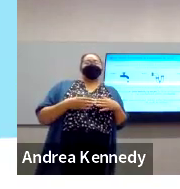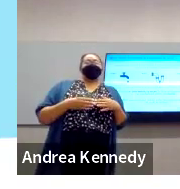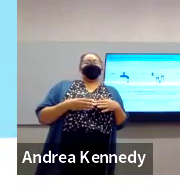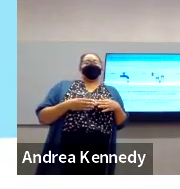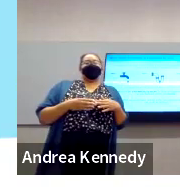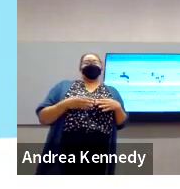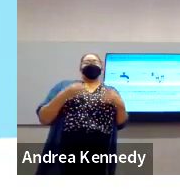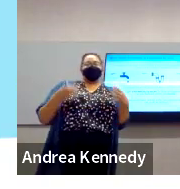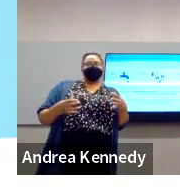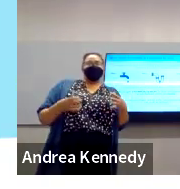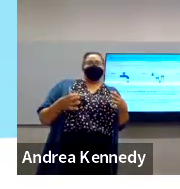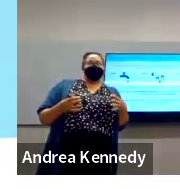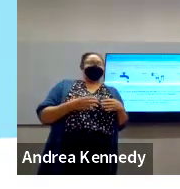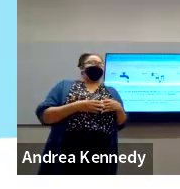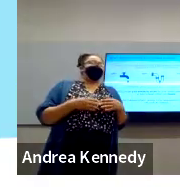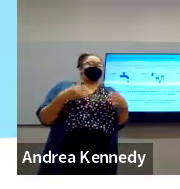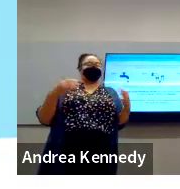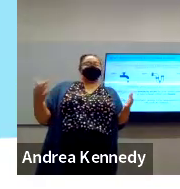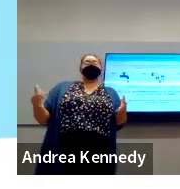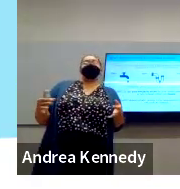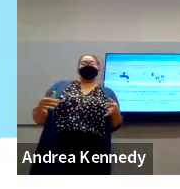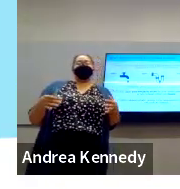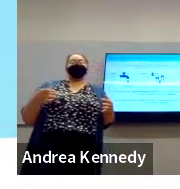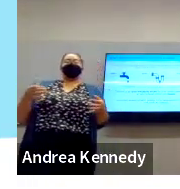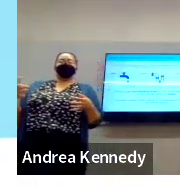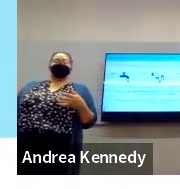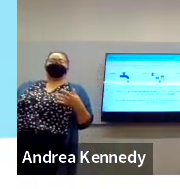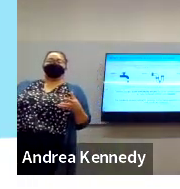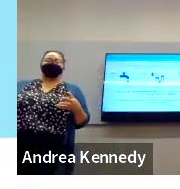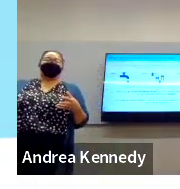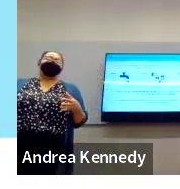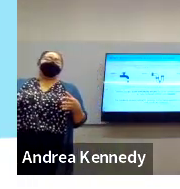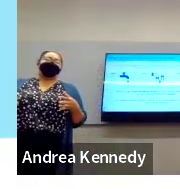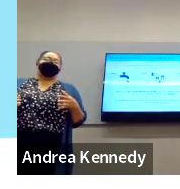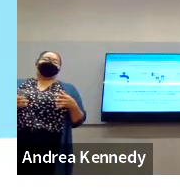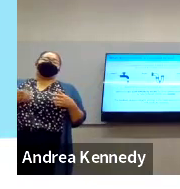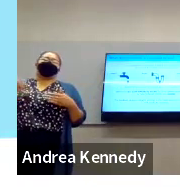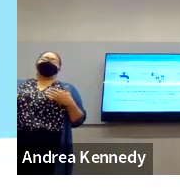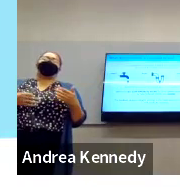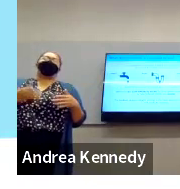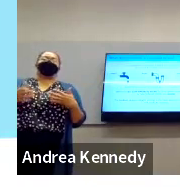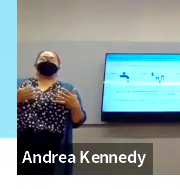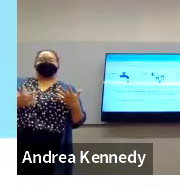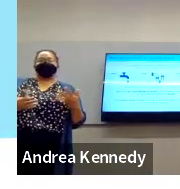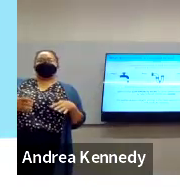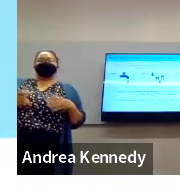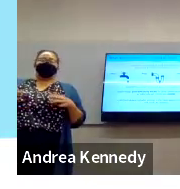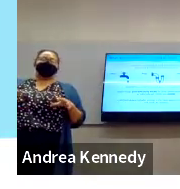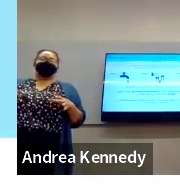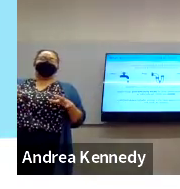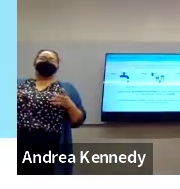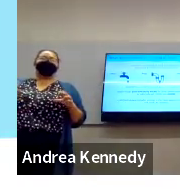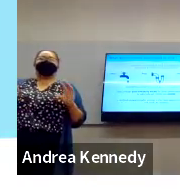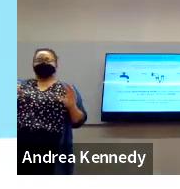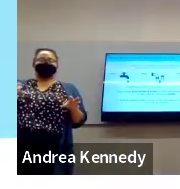rent, that is okay, and that should continue the way that it is. You'll still go through this process, but